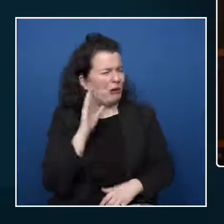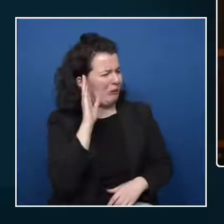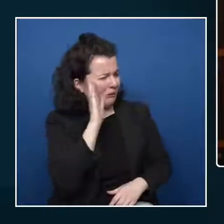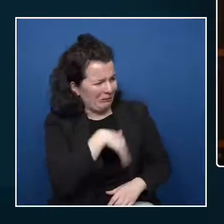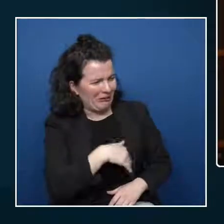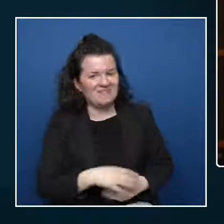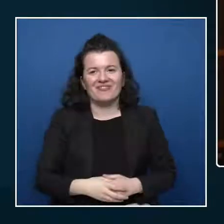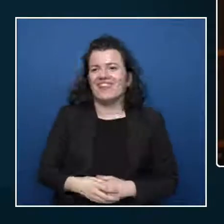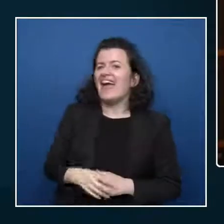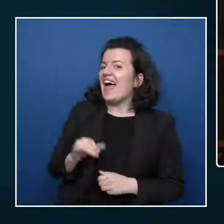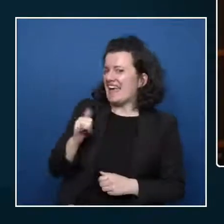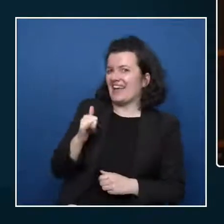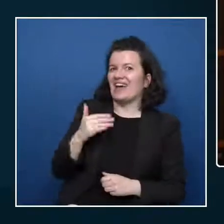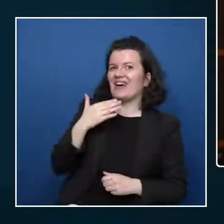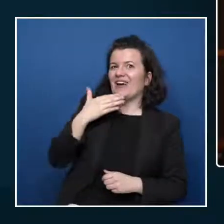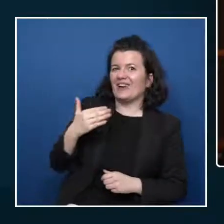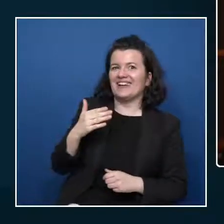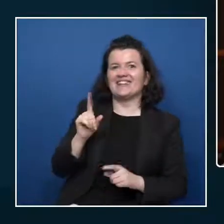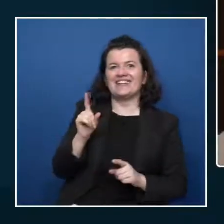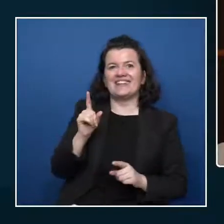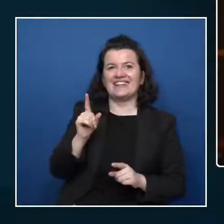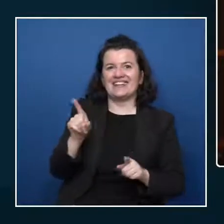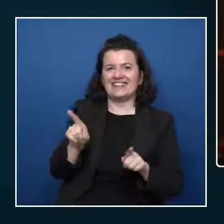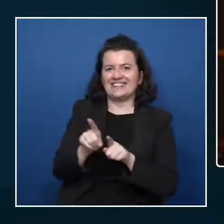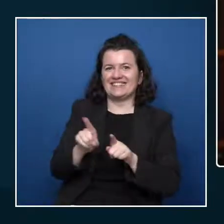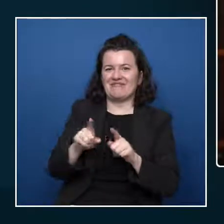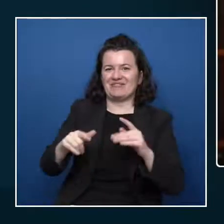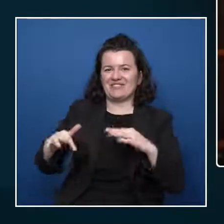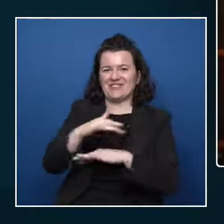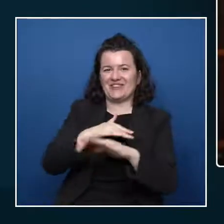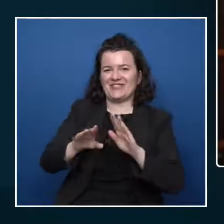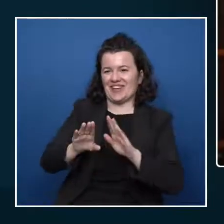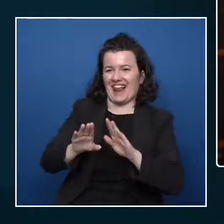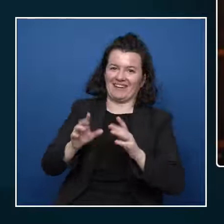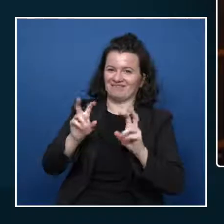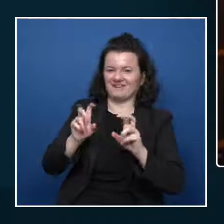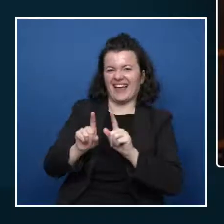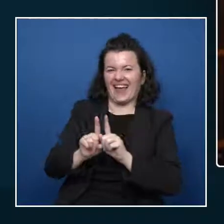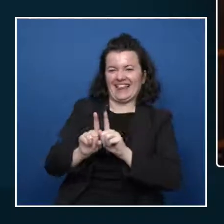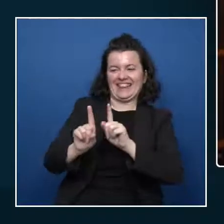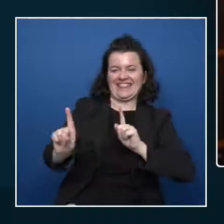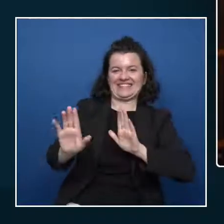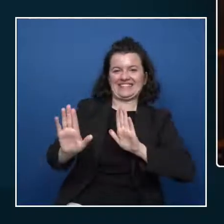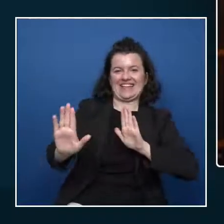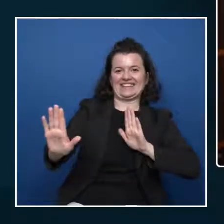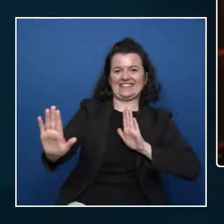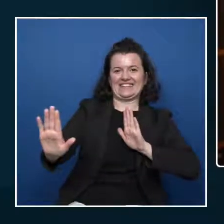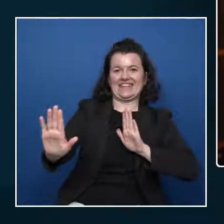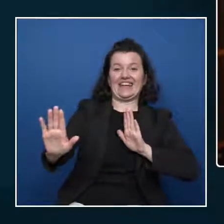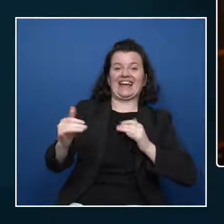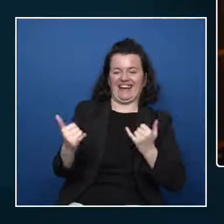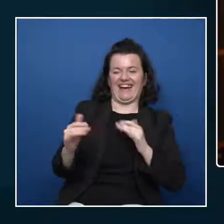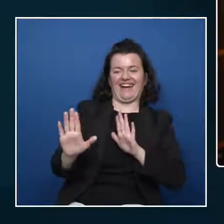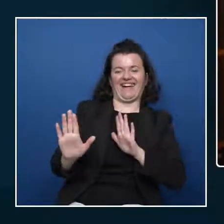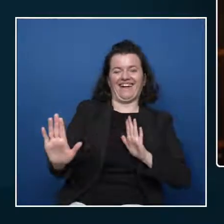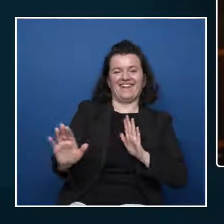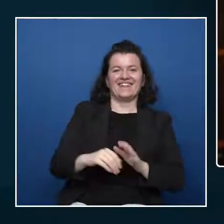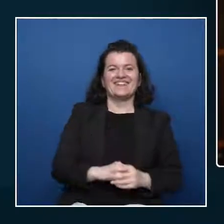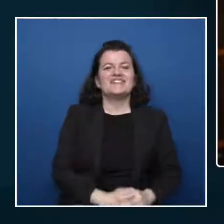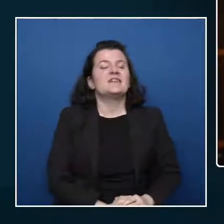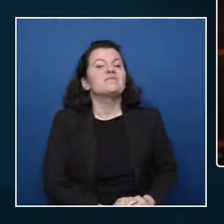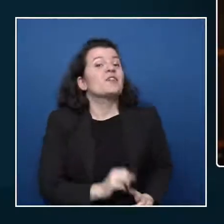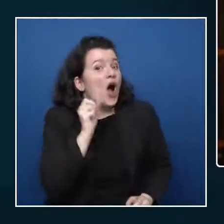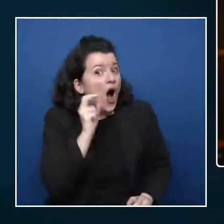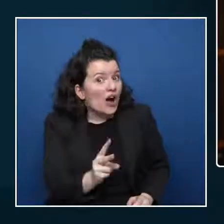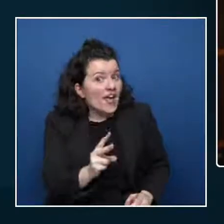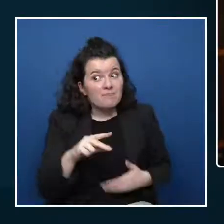social distancing exactly now, I think. So, before we start introducing our guests that are